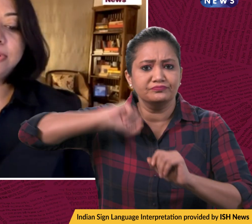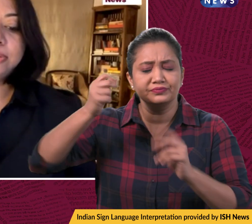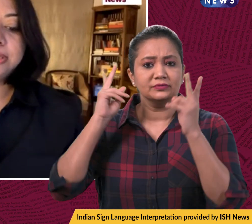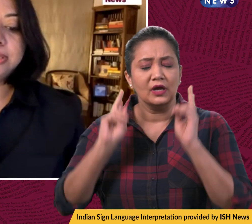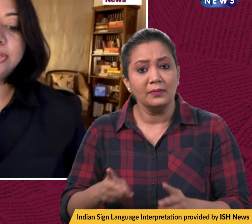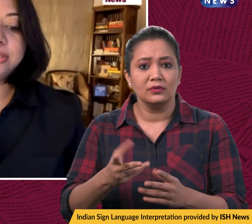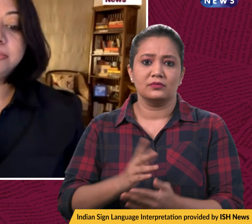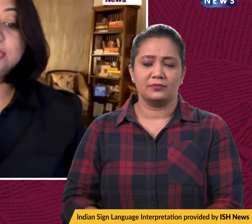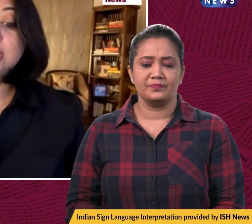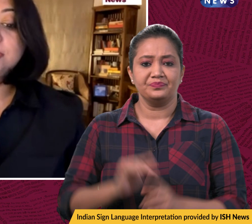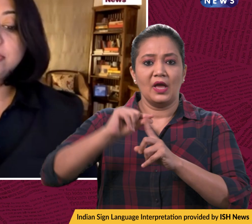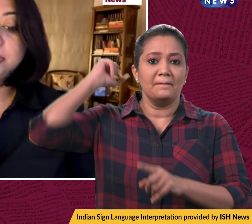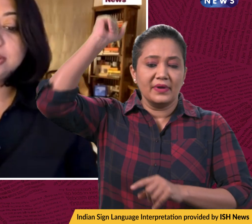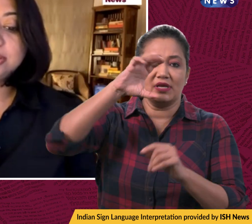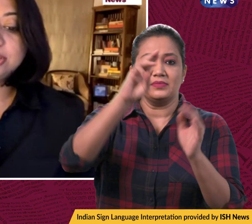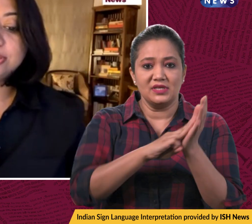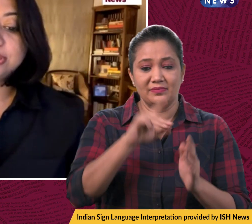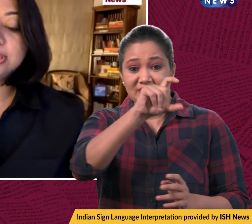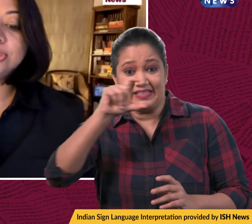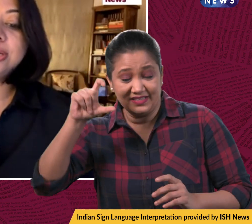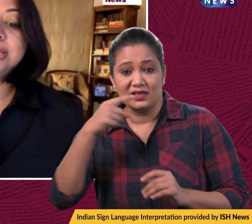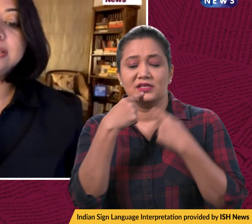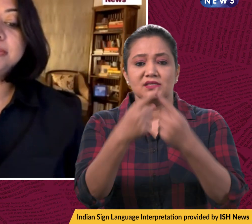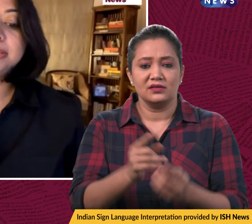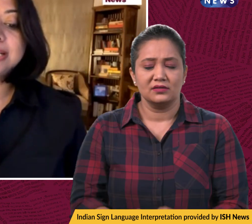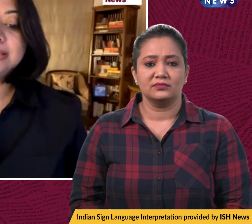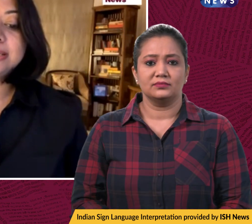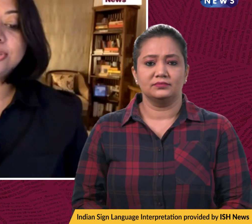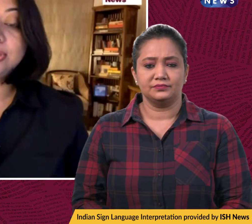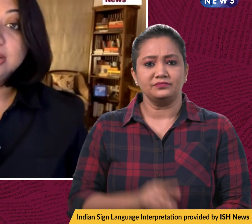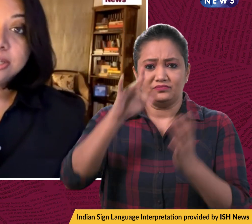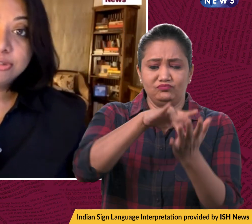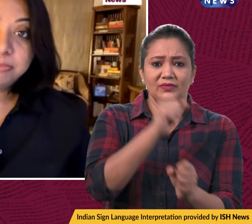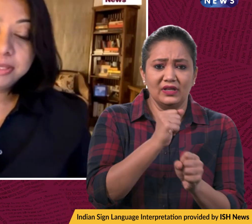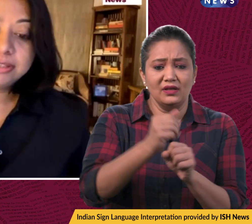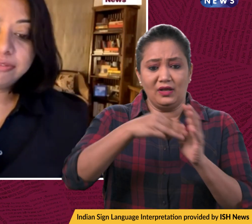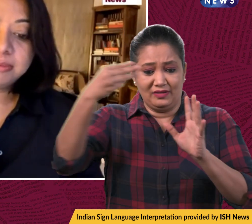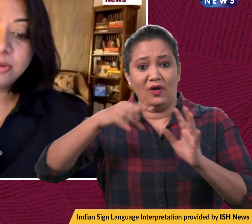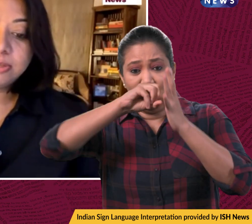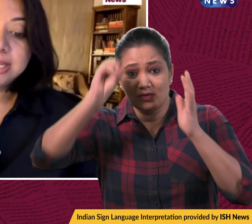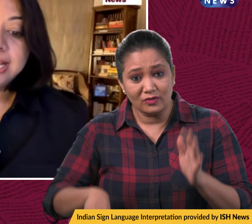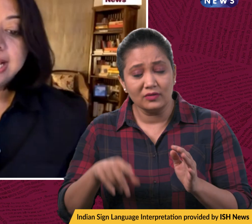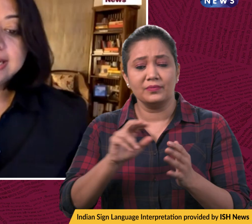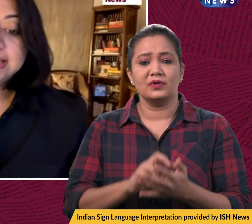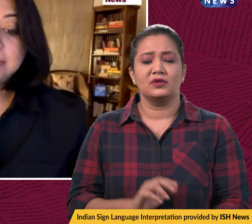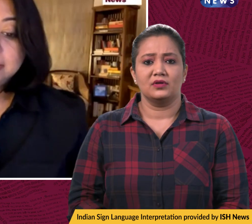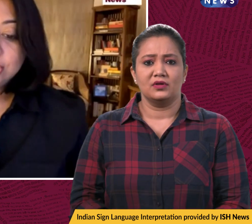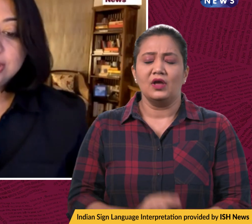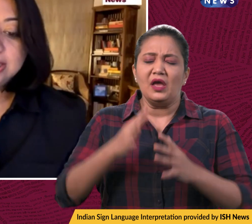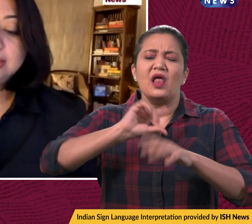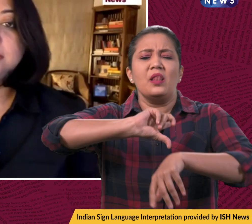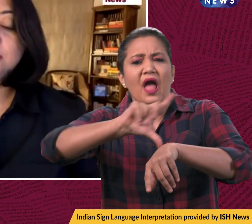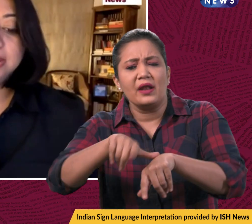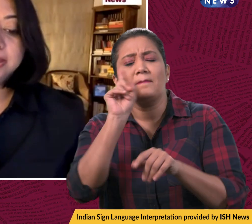these flawed decisions. The Punjab Chief Minister Charanjit Singh Chani has termed the centre's decision to repeal the farm laws as